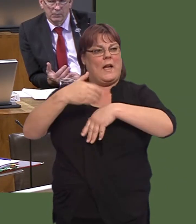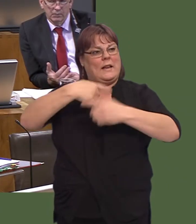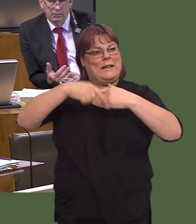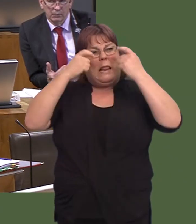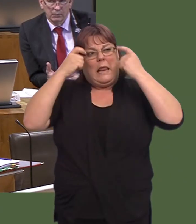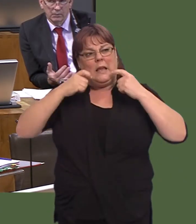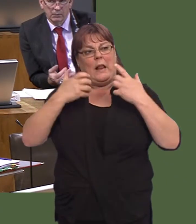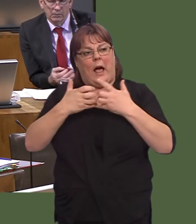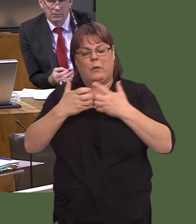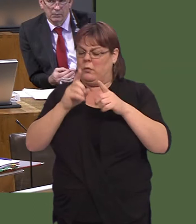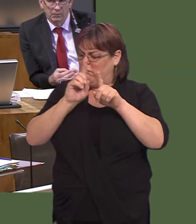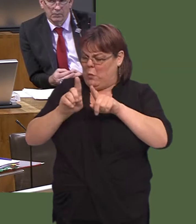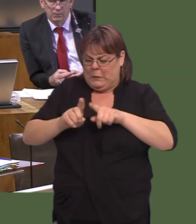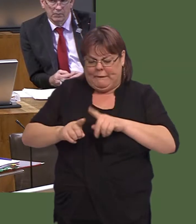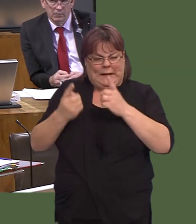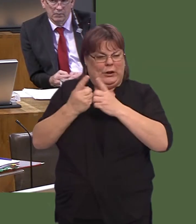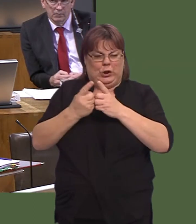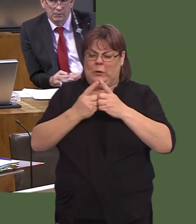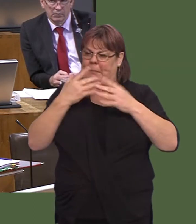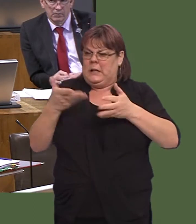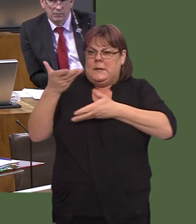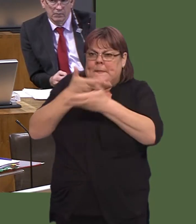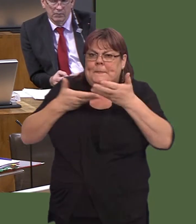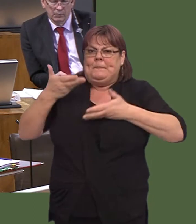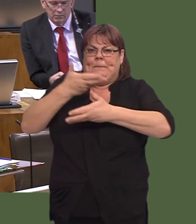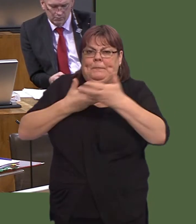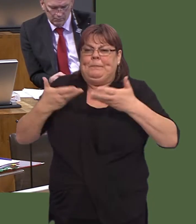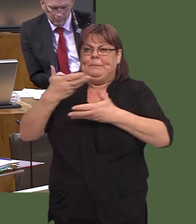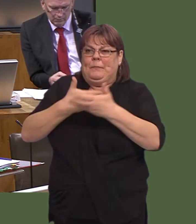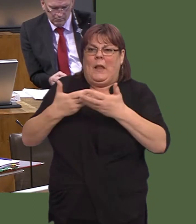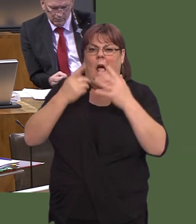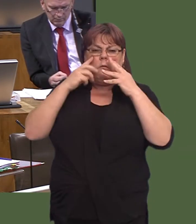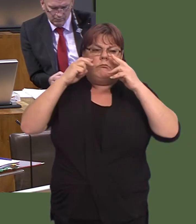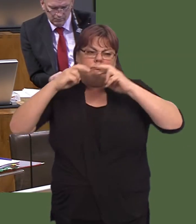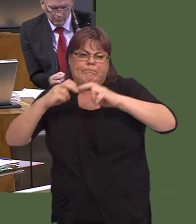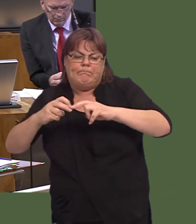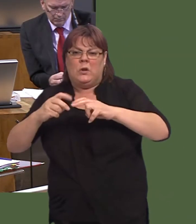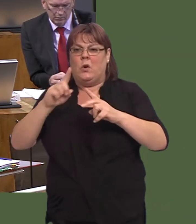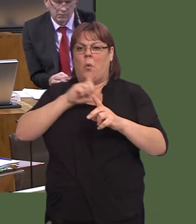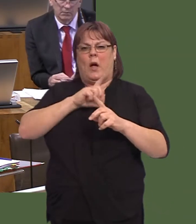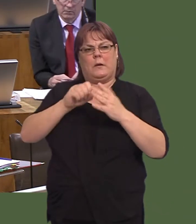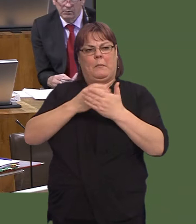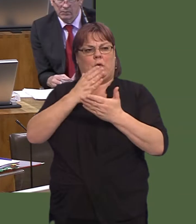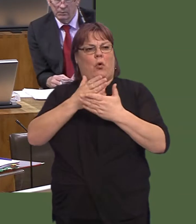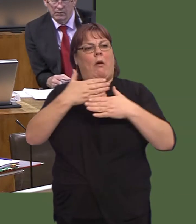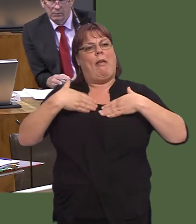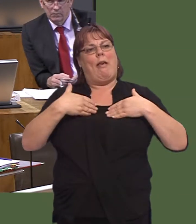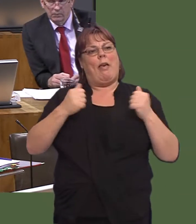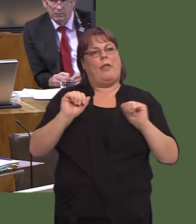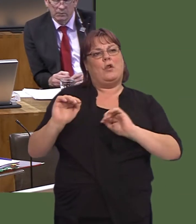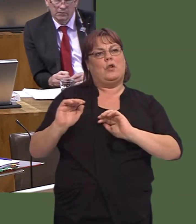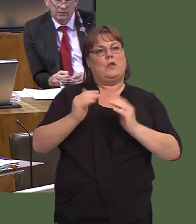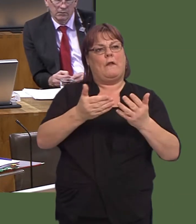as regards a number of issues. So a number of things have taken place in order to ensure that the health service